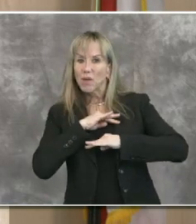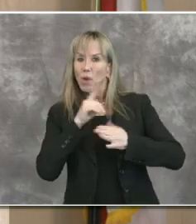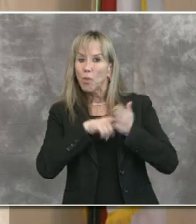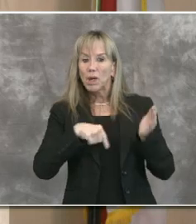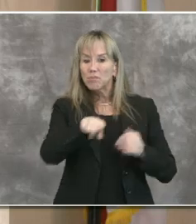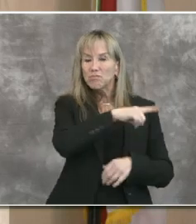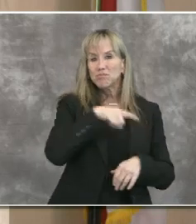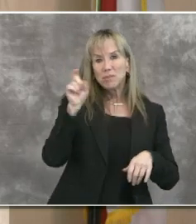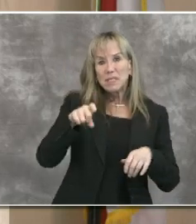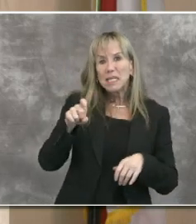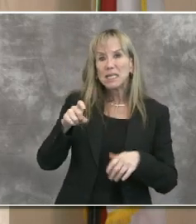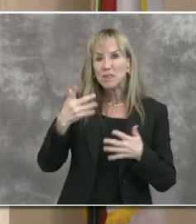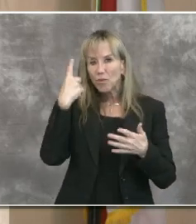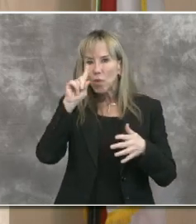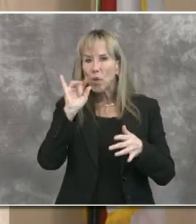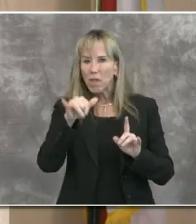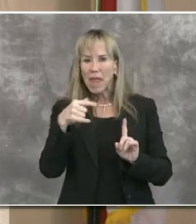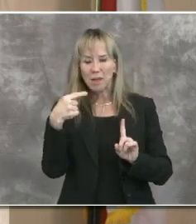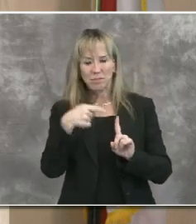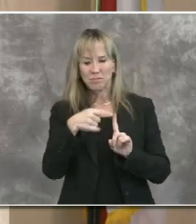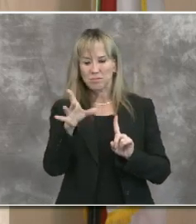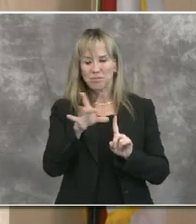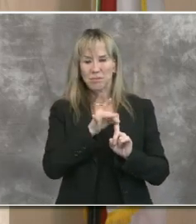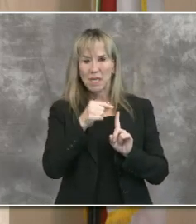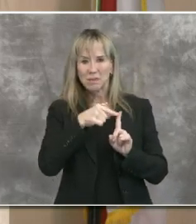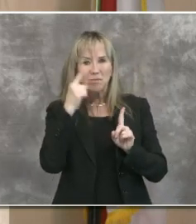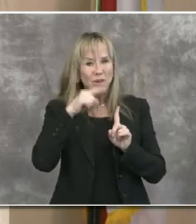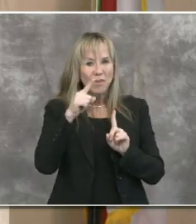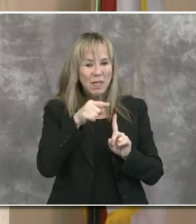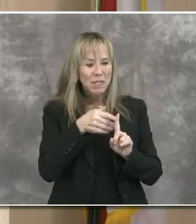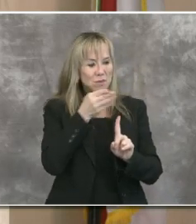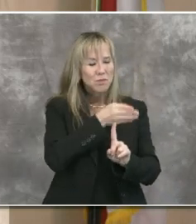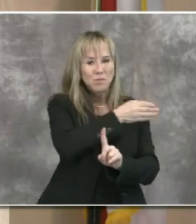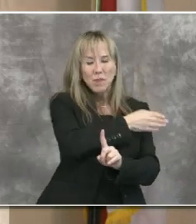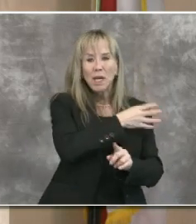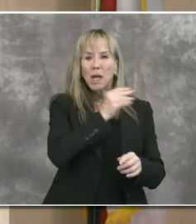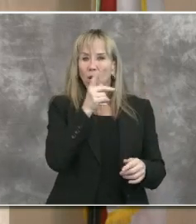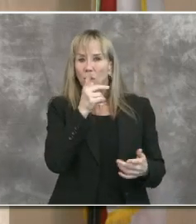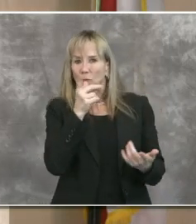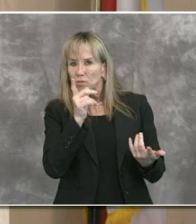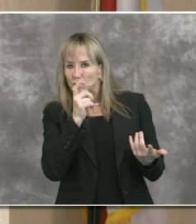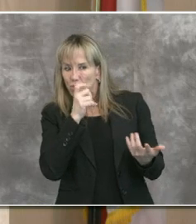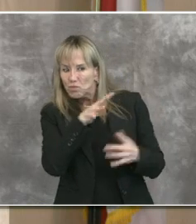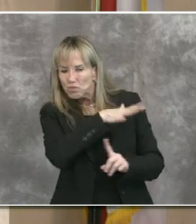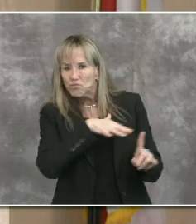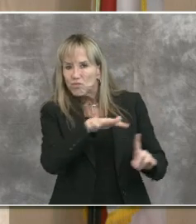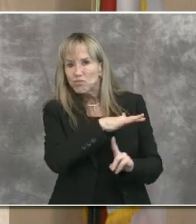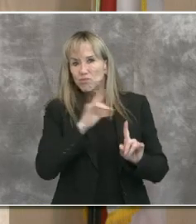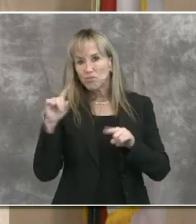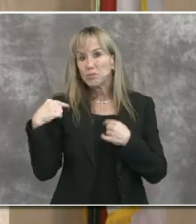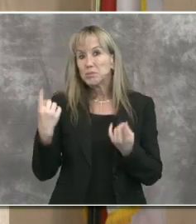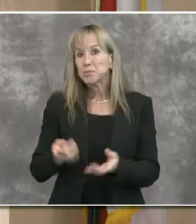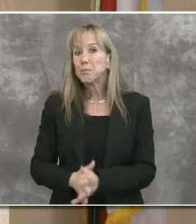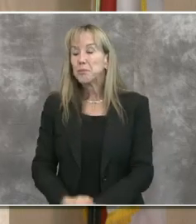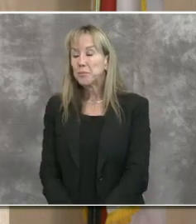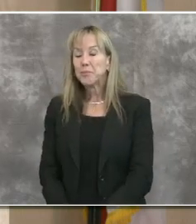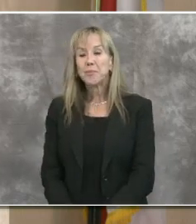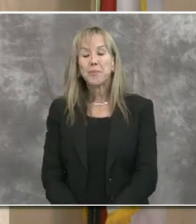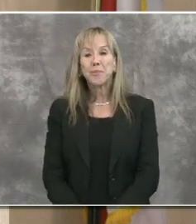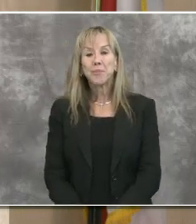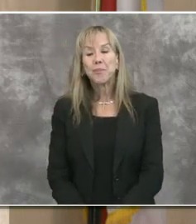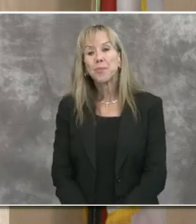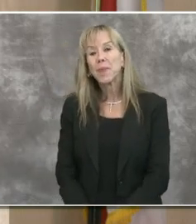of our case investigations and our contact investigations. I'm going to have you say I have a